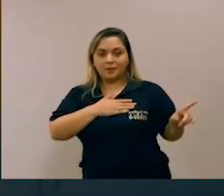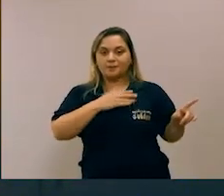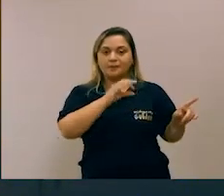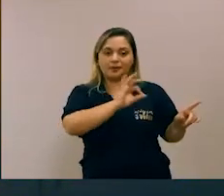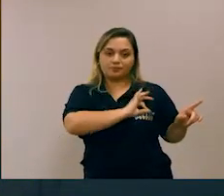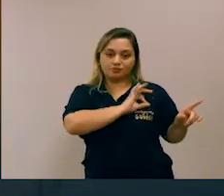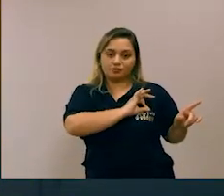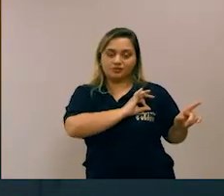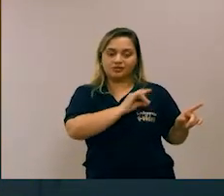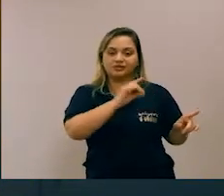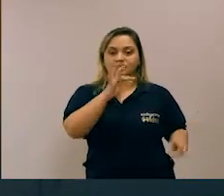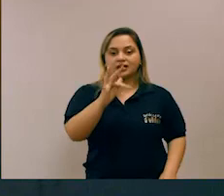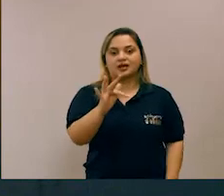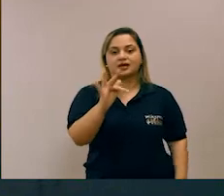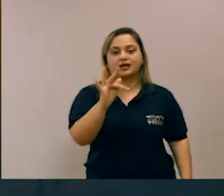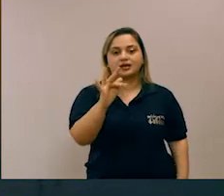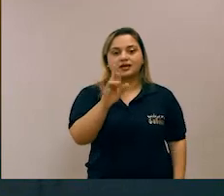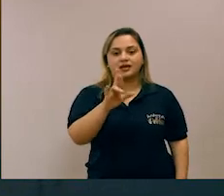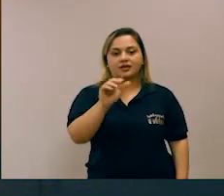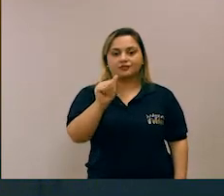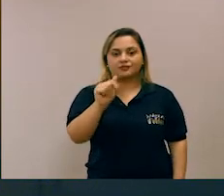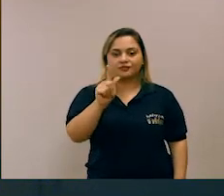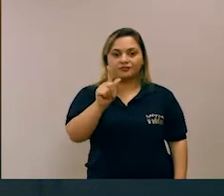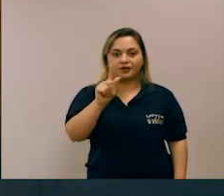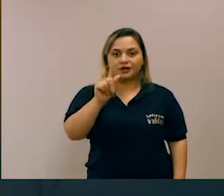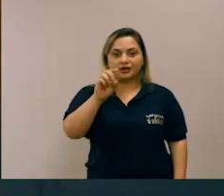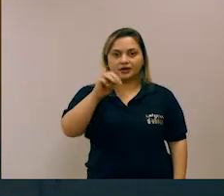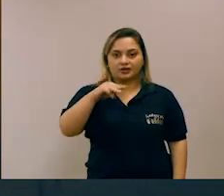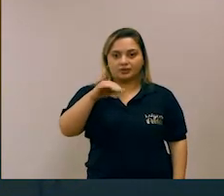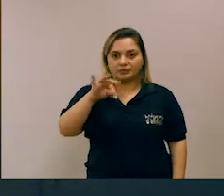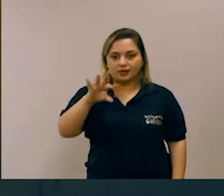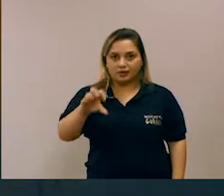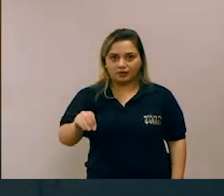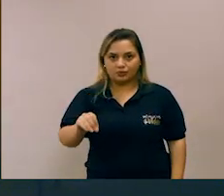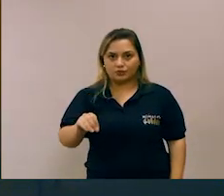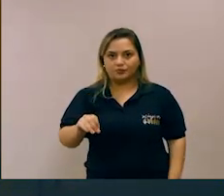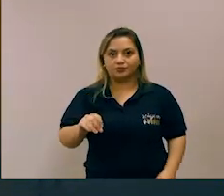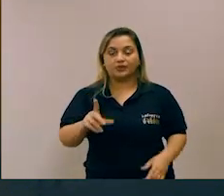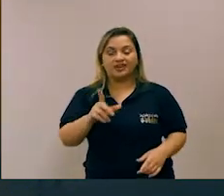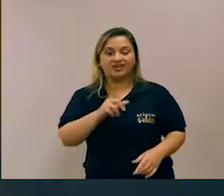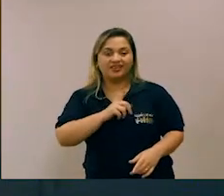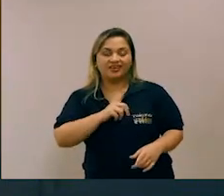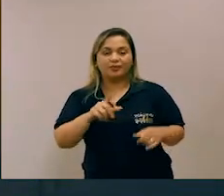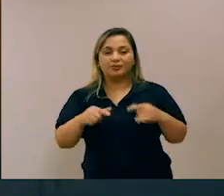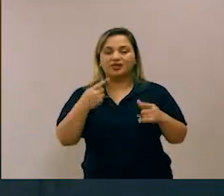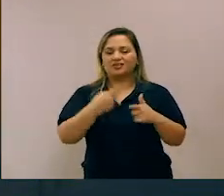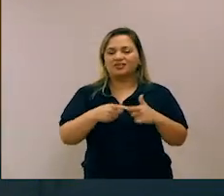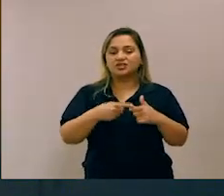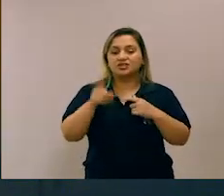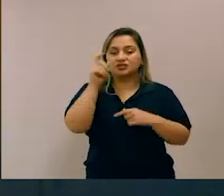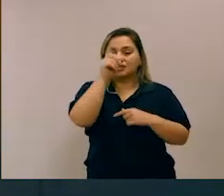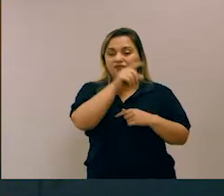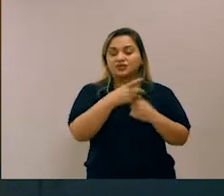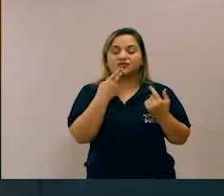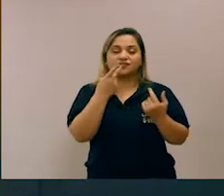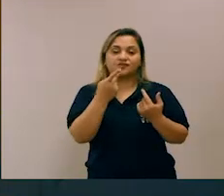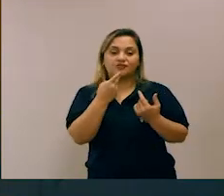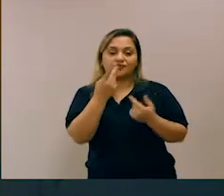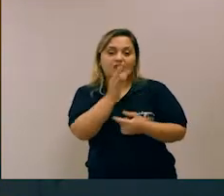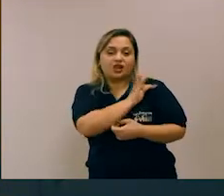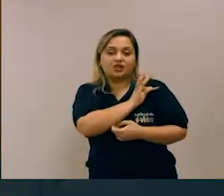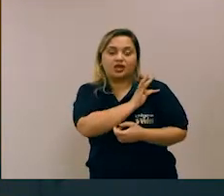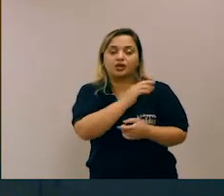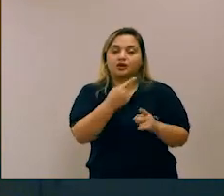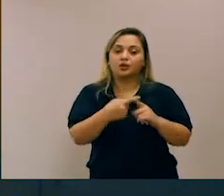what we call segment for the body parts? They would call segment. We would call fragment. So we classified